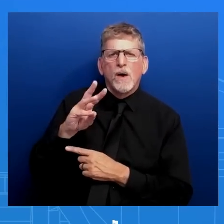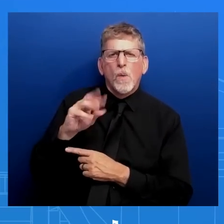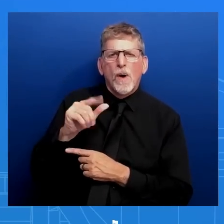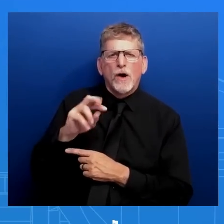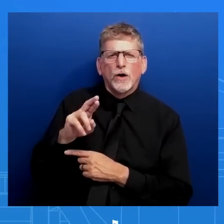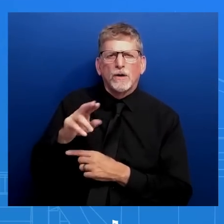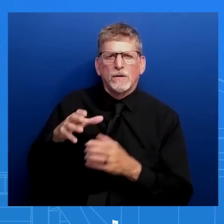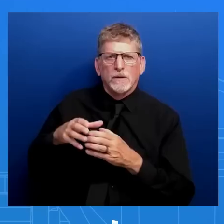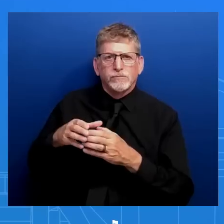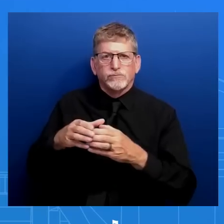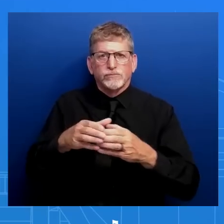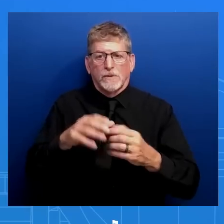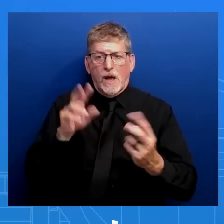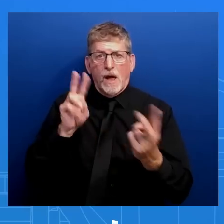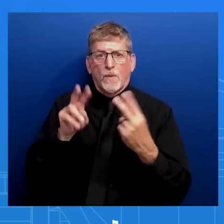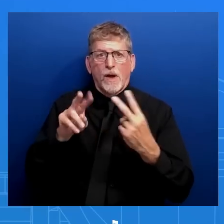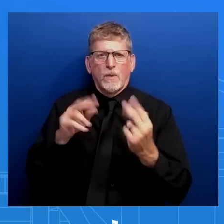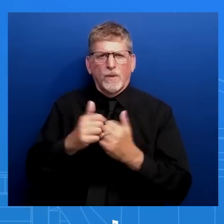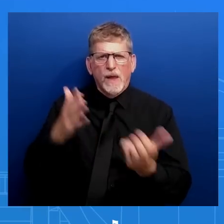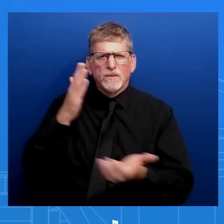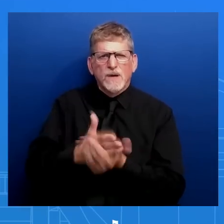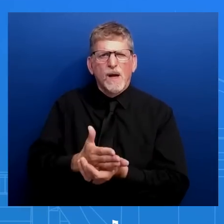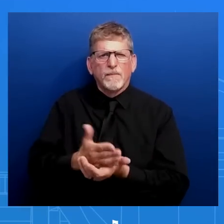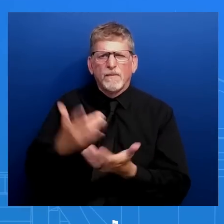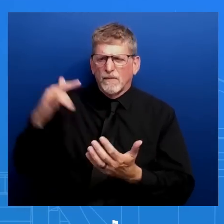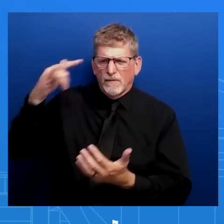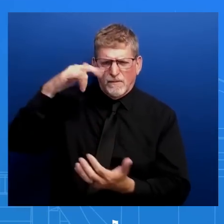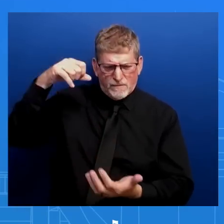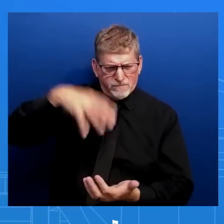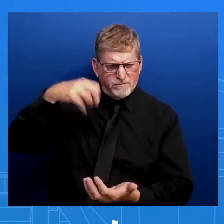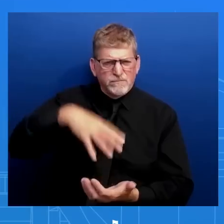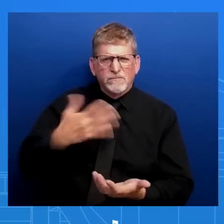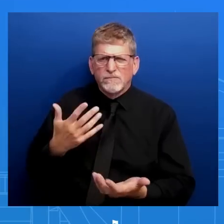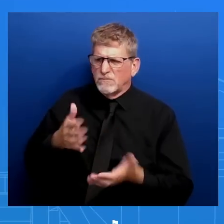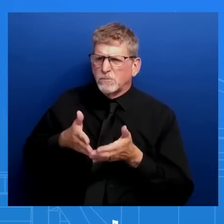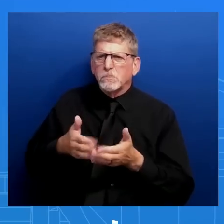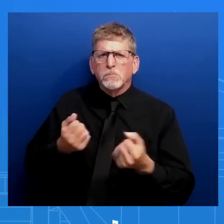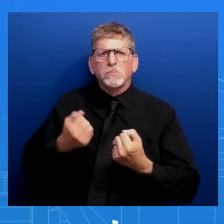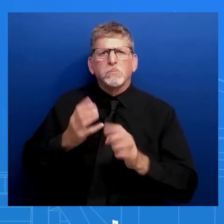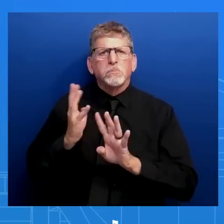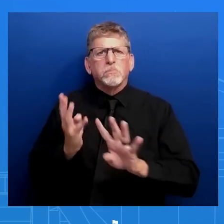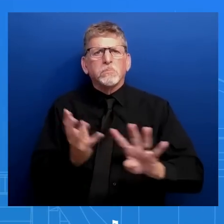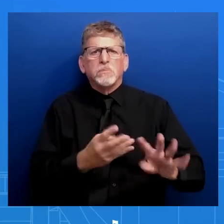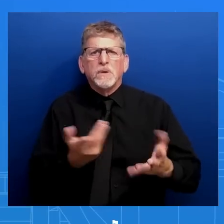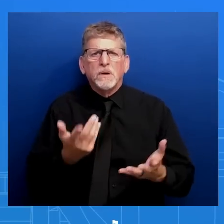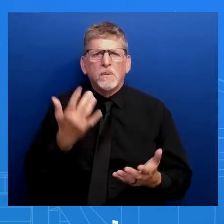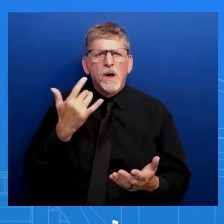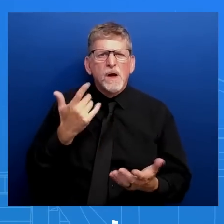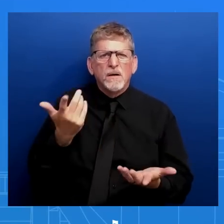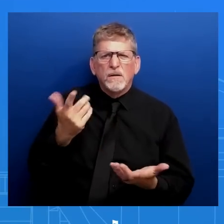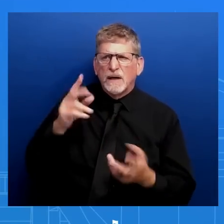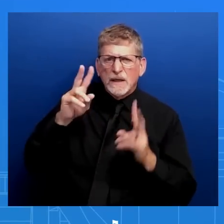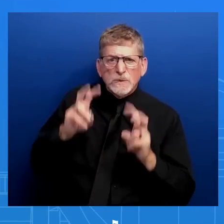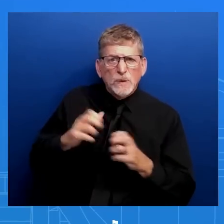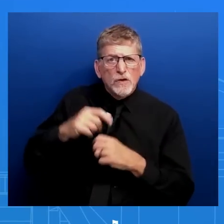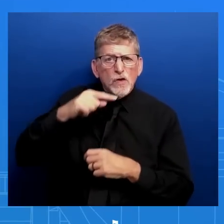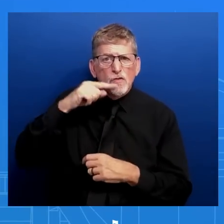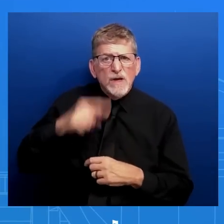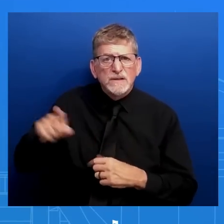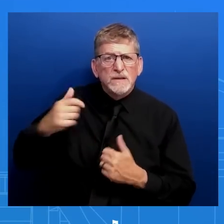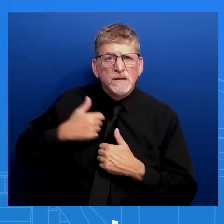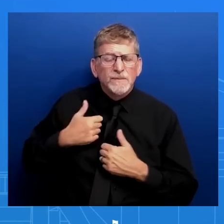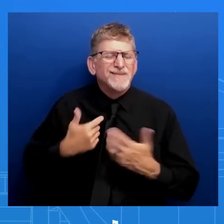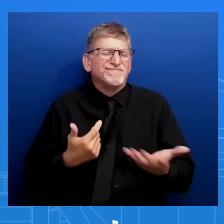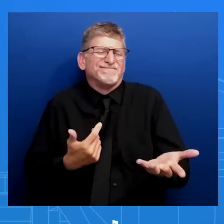that reflect to you any kind of issues with Russian command and control? I can't speak to that. And then secondly, in terms of the kind of Ukrainian